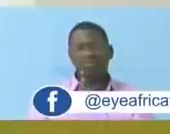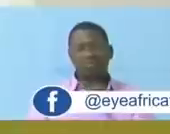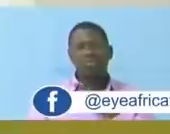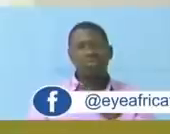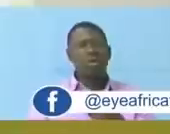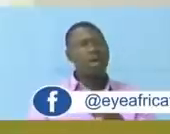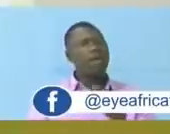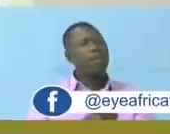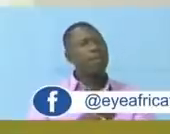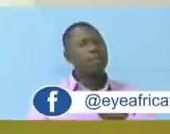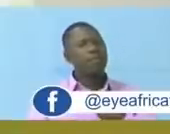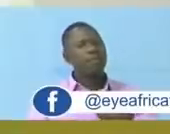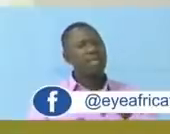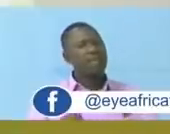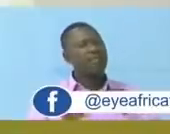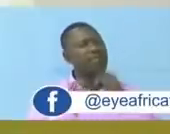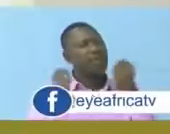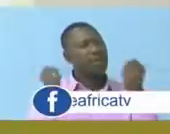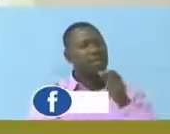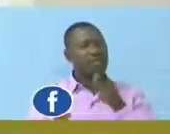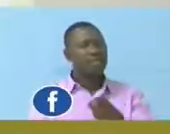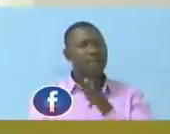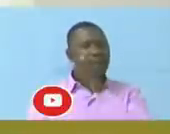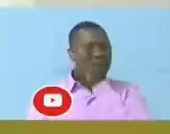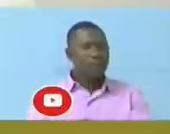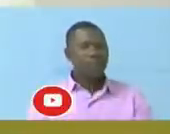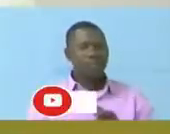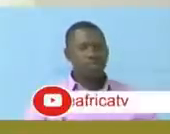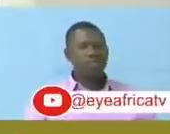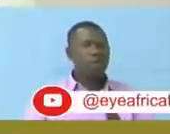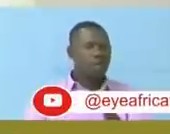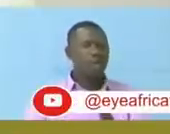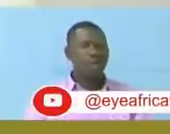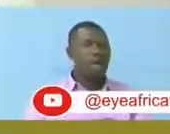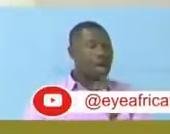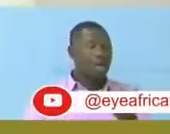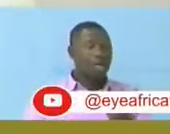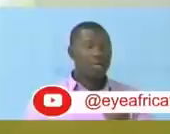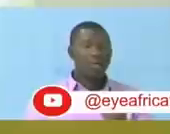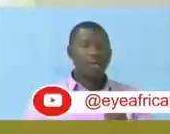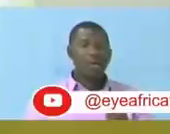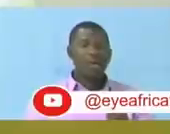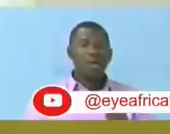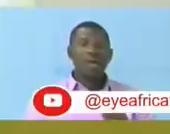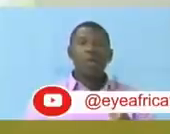the Constitution, I am obliged to protect this person's rights.